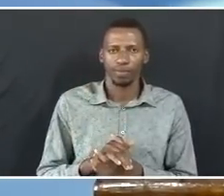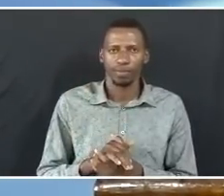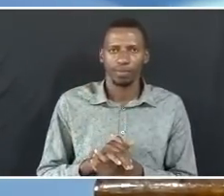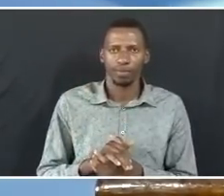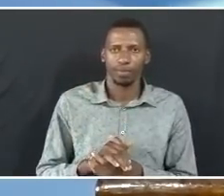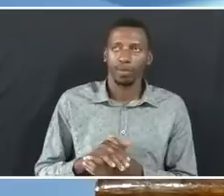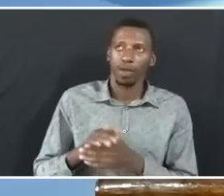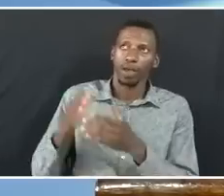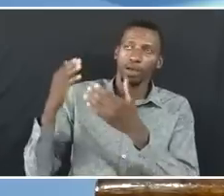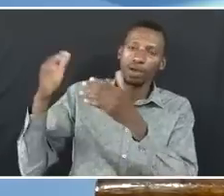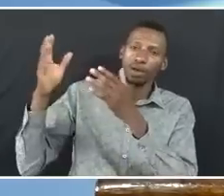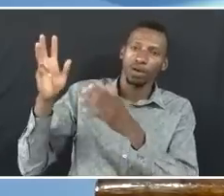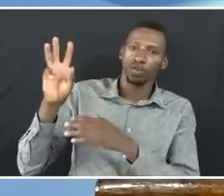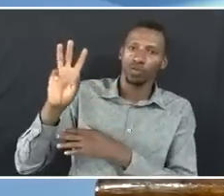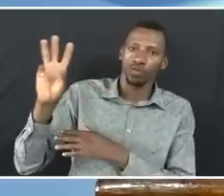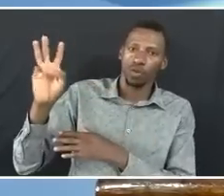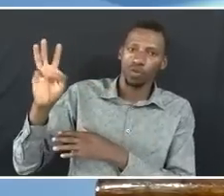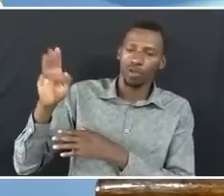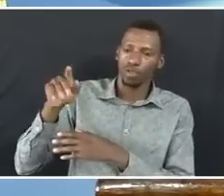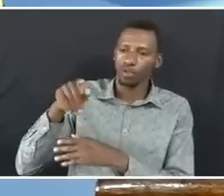The West is pointing a finger